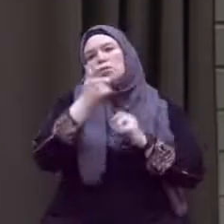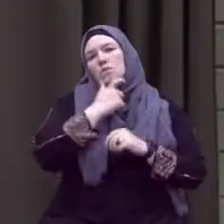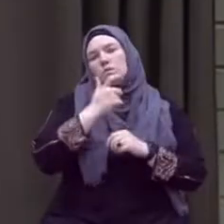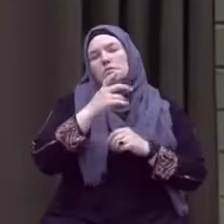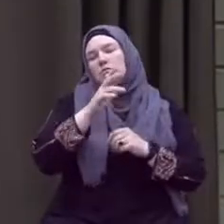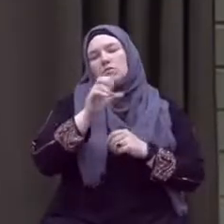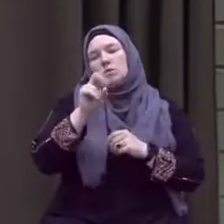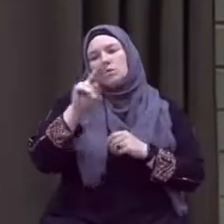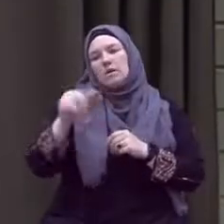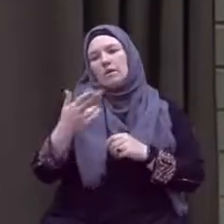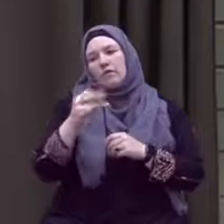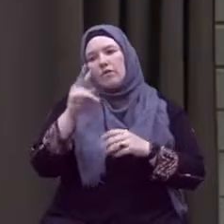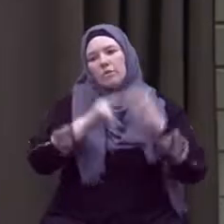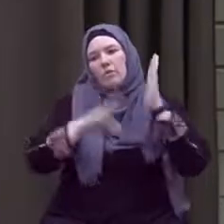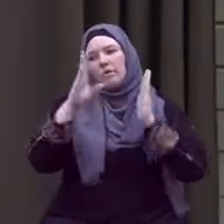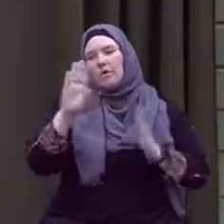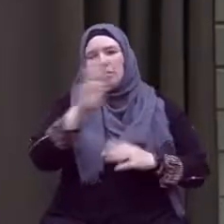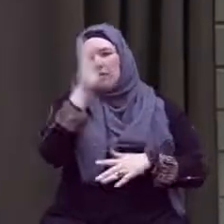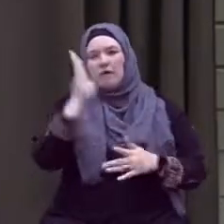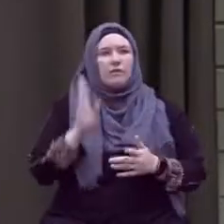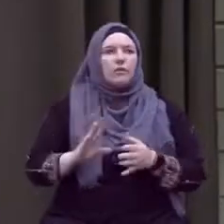will never unite.